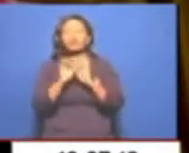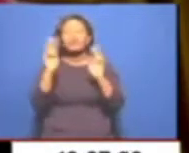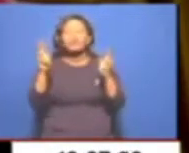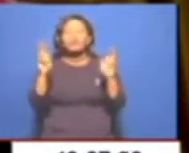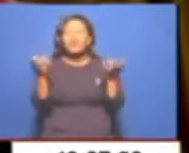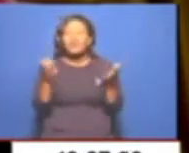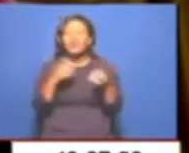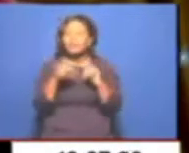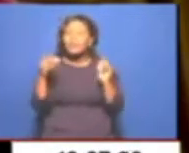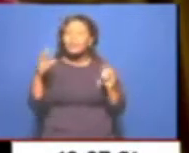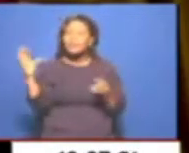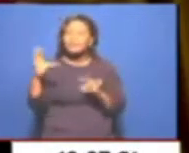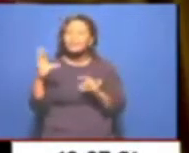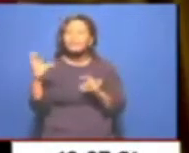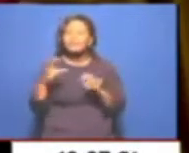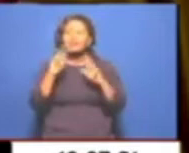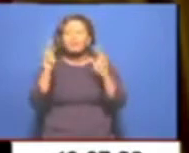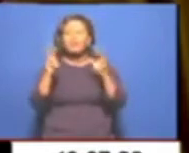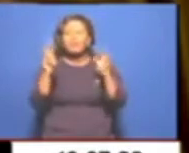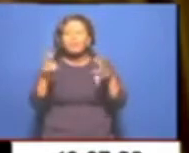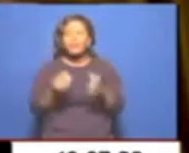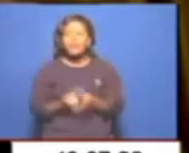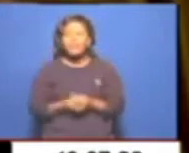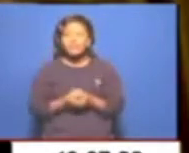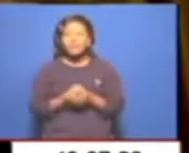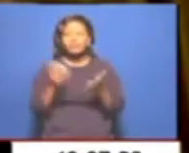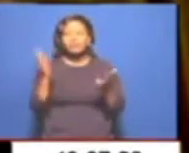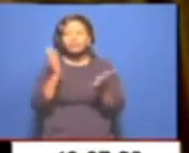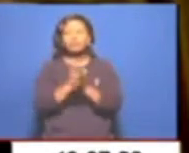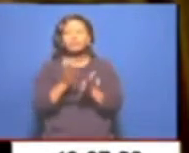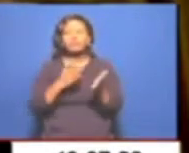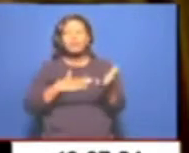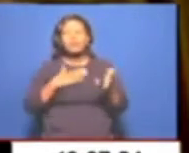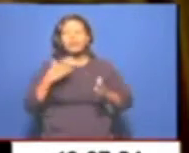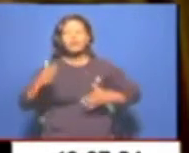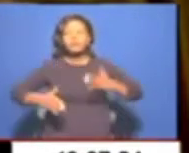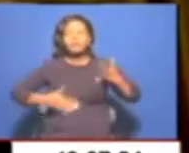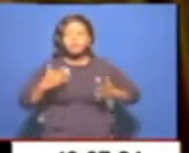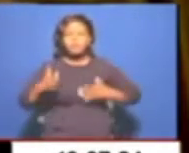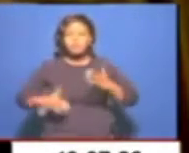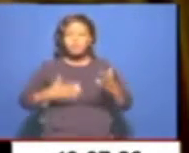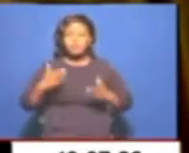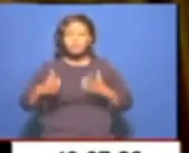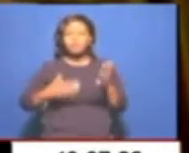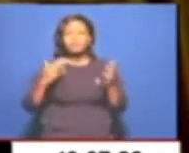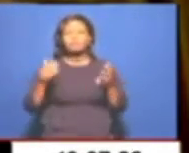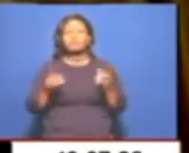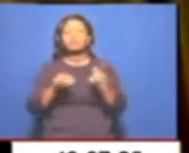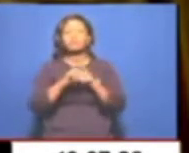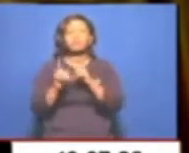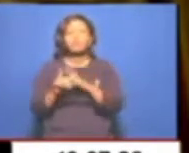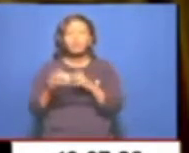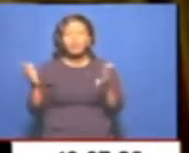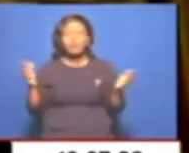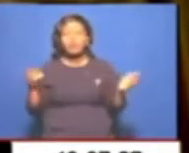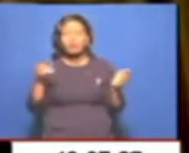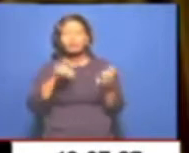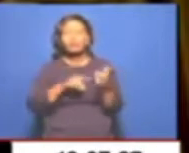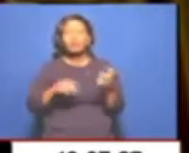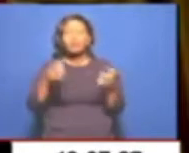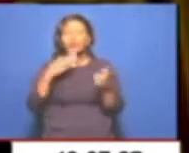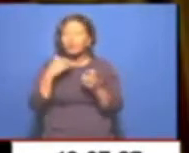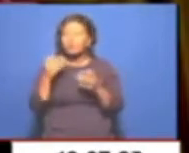matters. Frankly speaking, I'll be very hard-pressed to find any. Kenyans are not litigious against the office of the president.